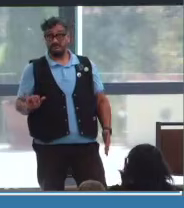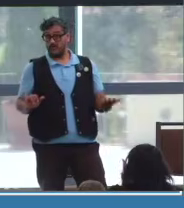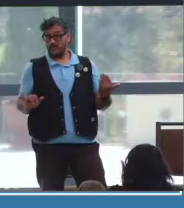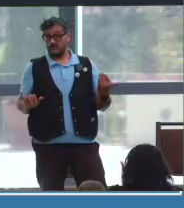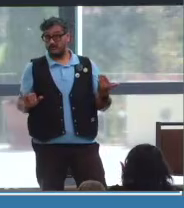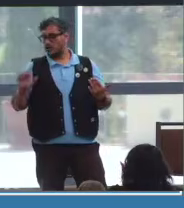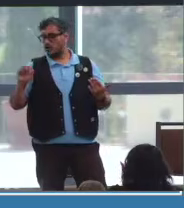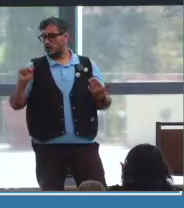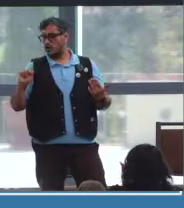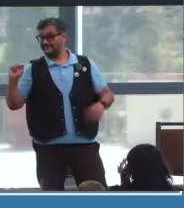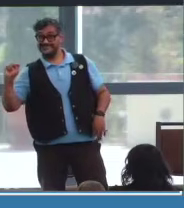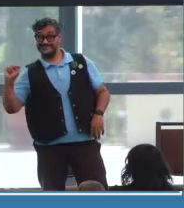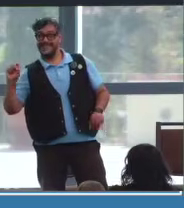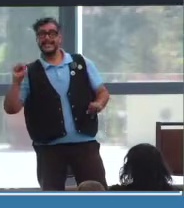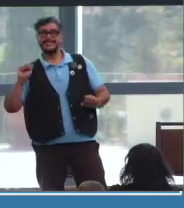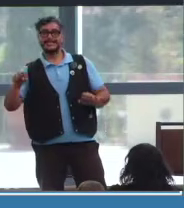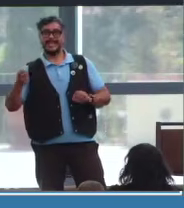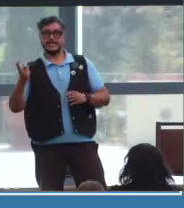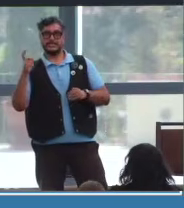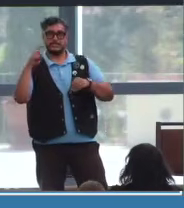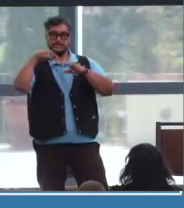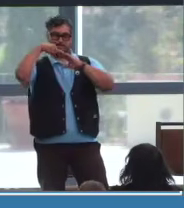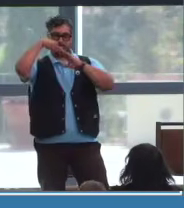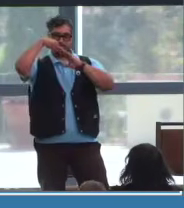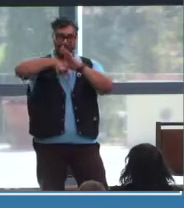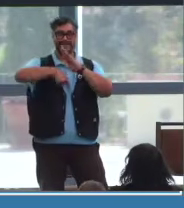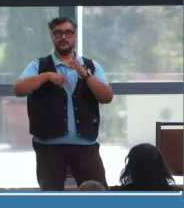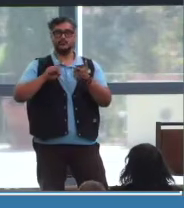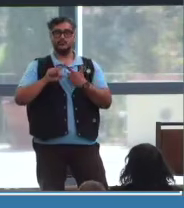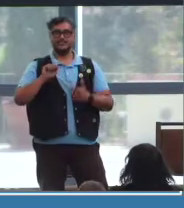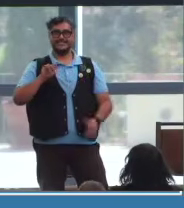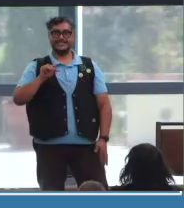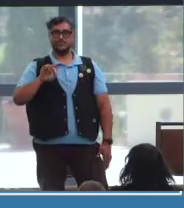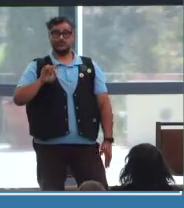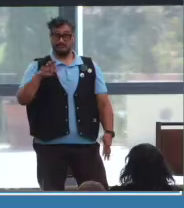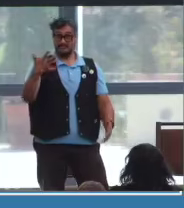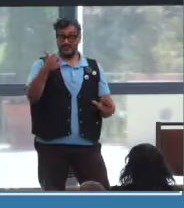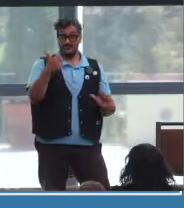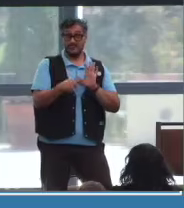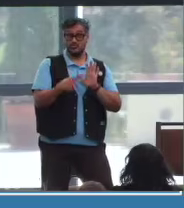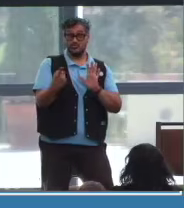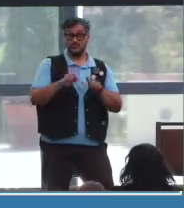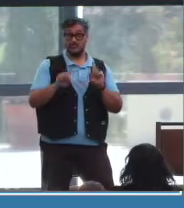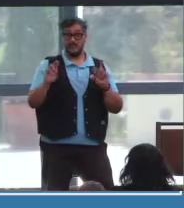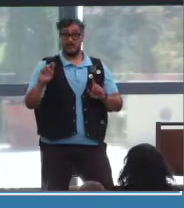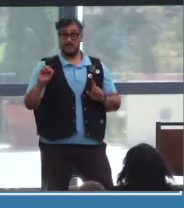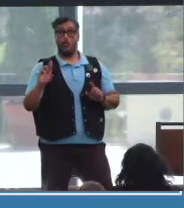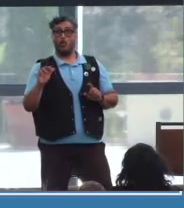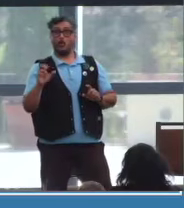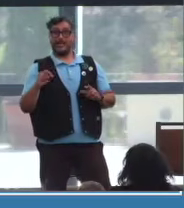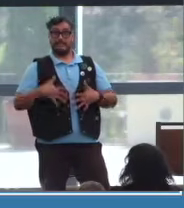cells can penetrate into the deep tissues. If you recall, I showed you the different organs that the B